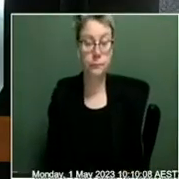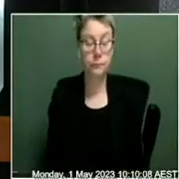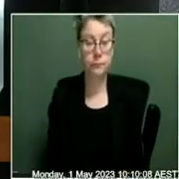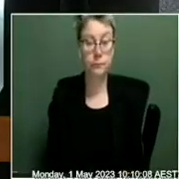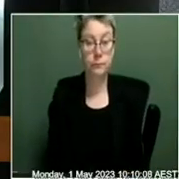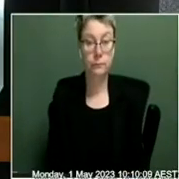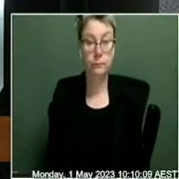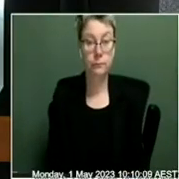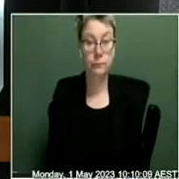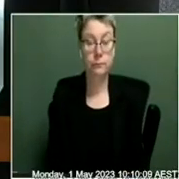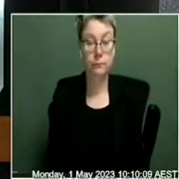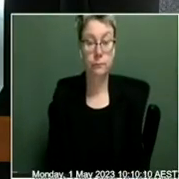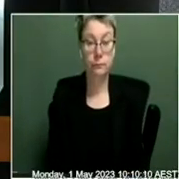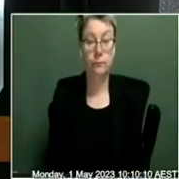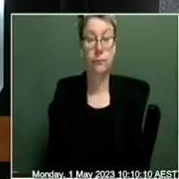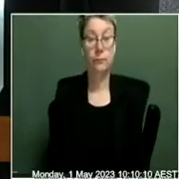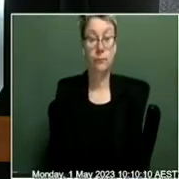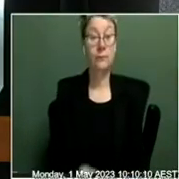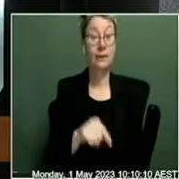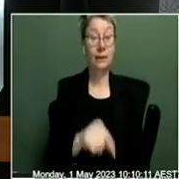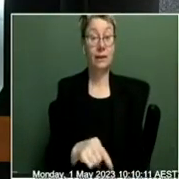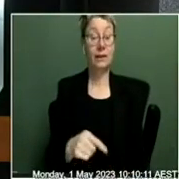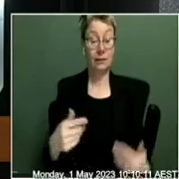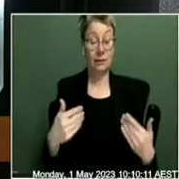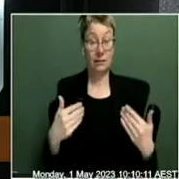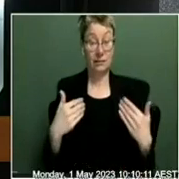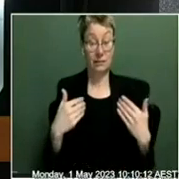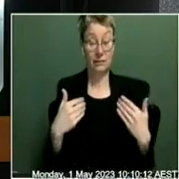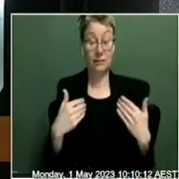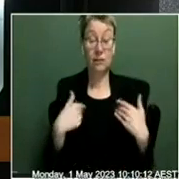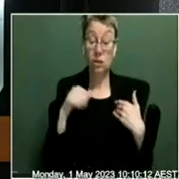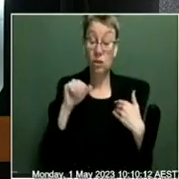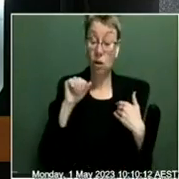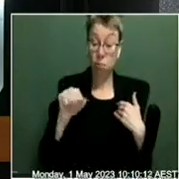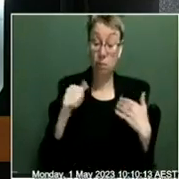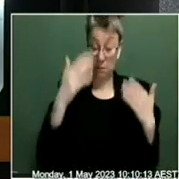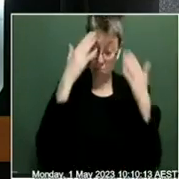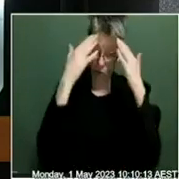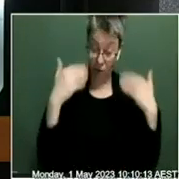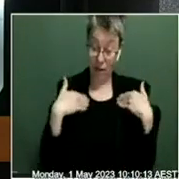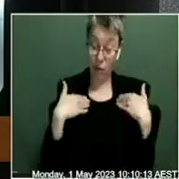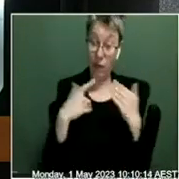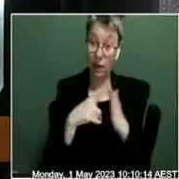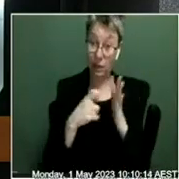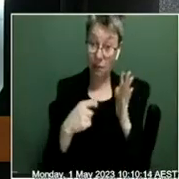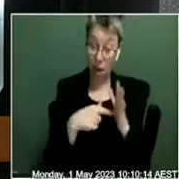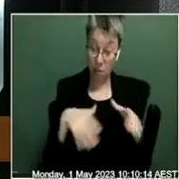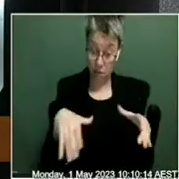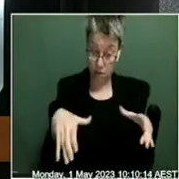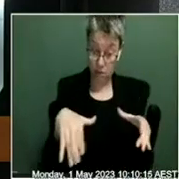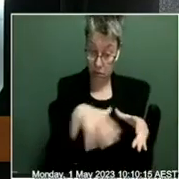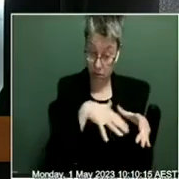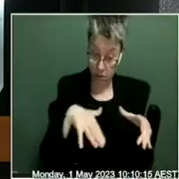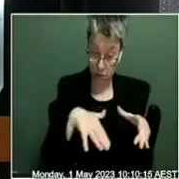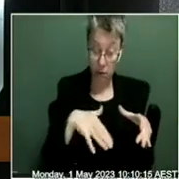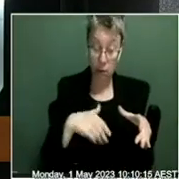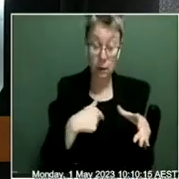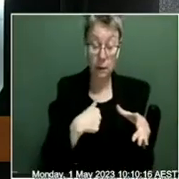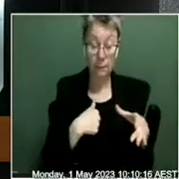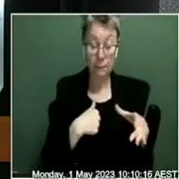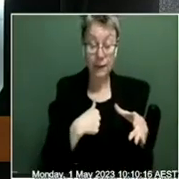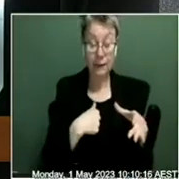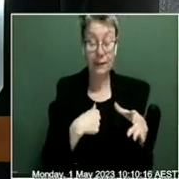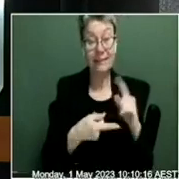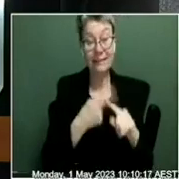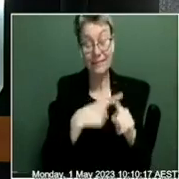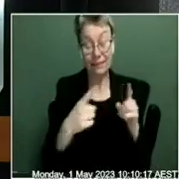Health. I hold a Master's of Public Policy and Management and a Master's of Evaluation. And similarly